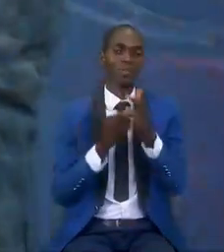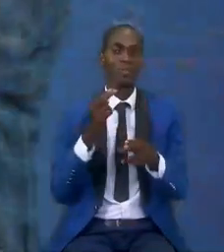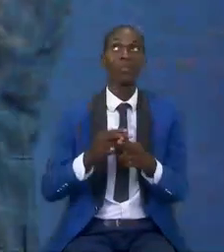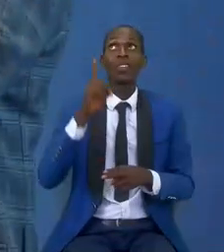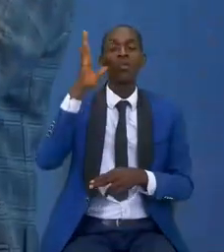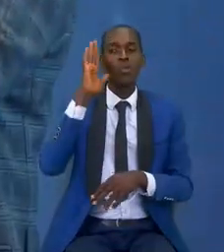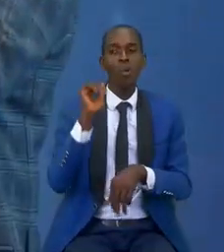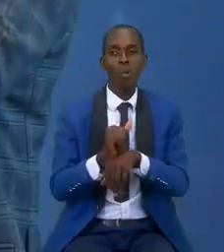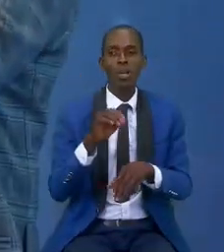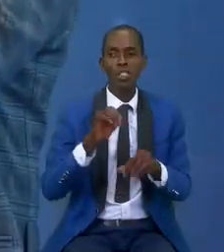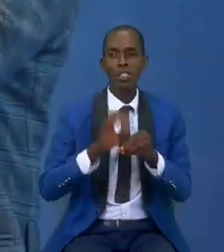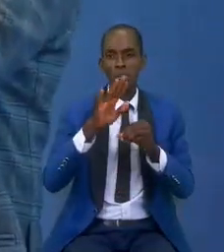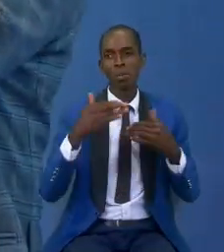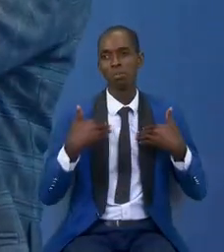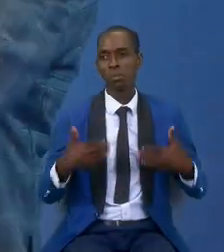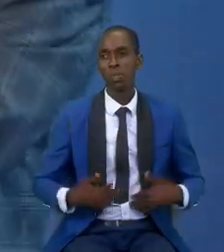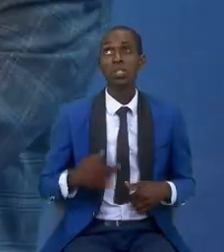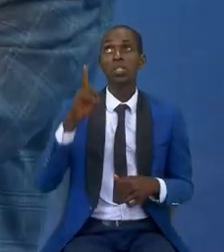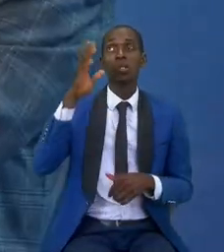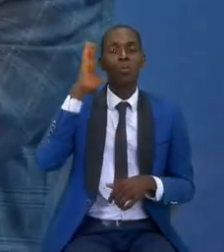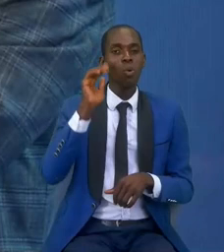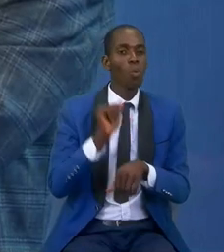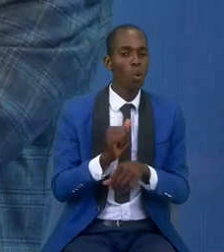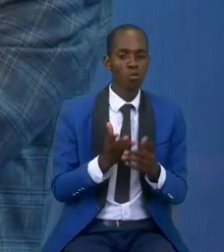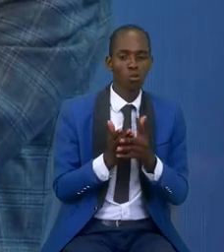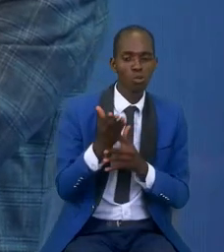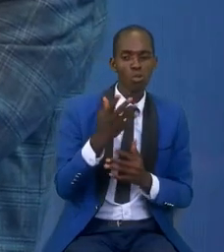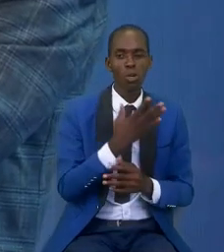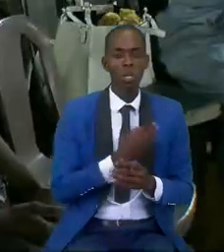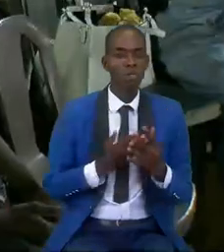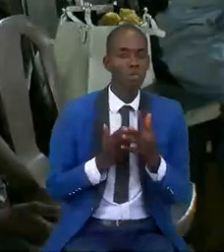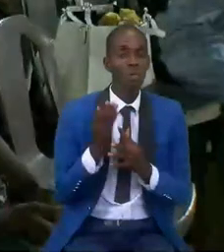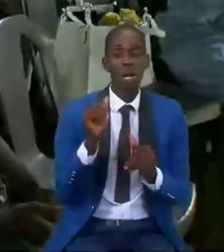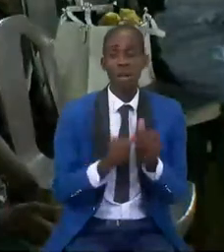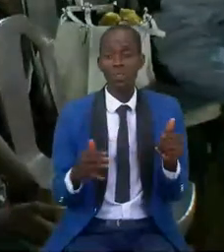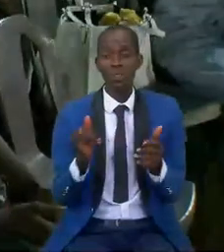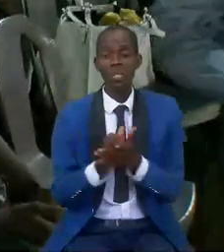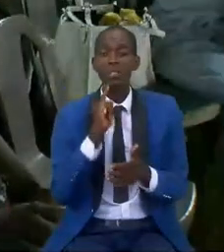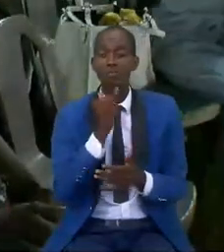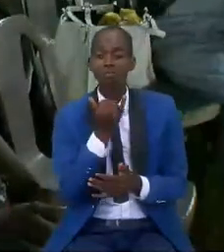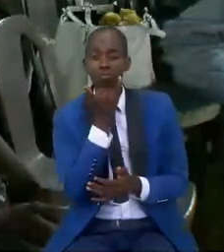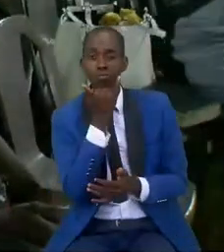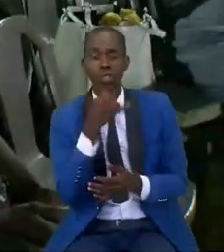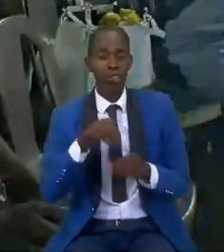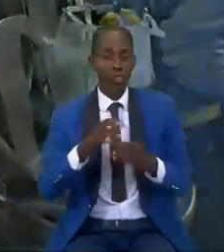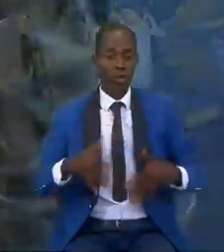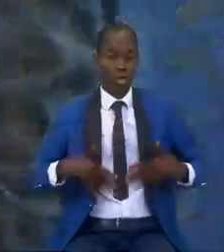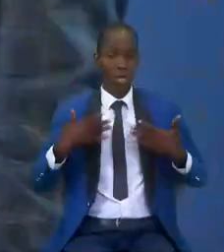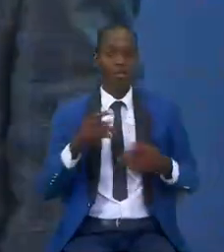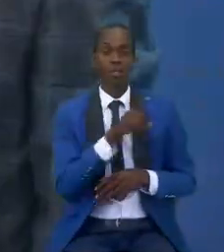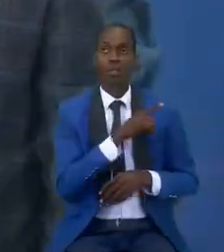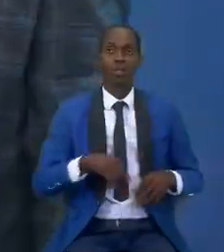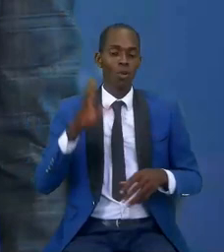that is upside down the Lord will turn each right side up and the scene of sickness